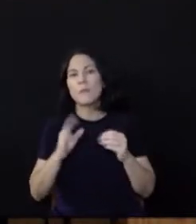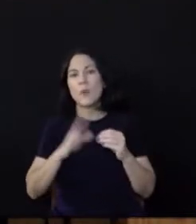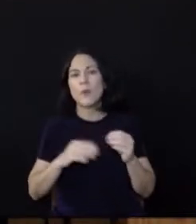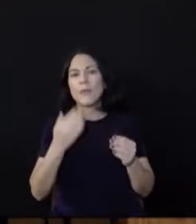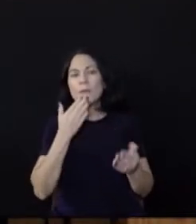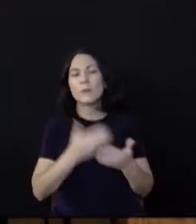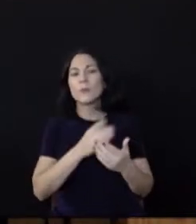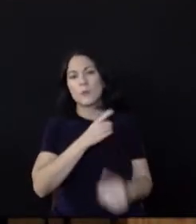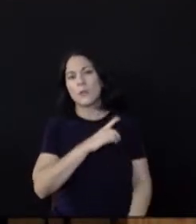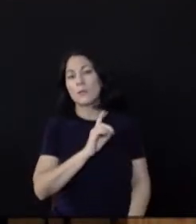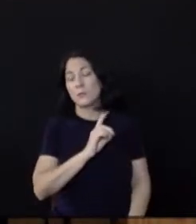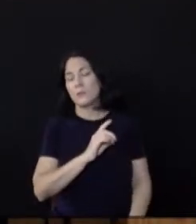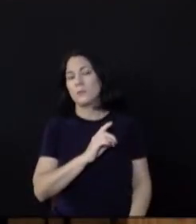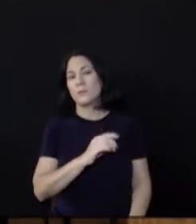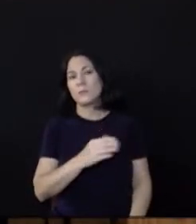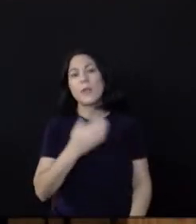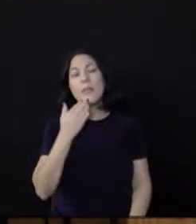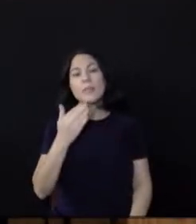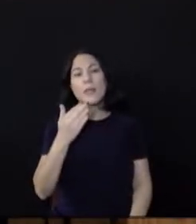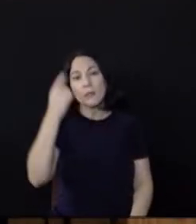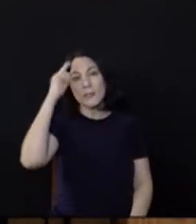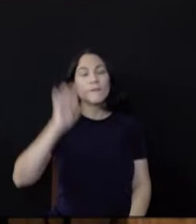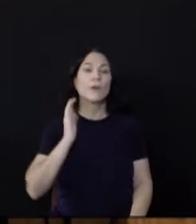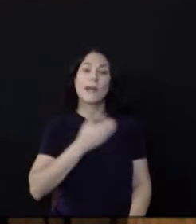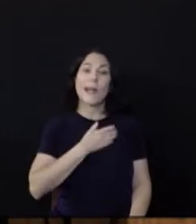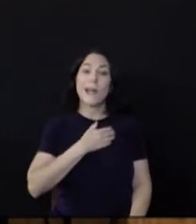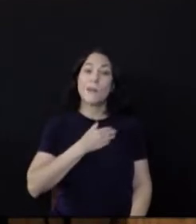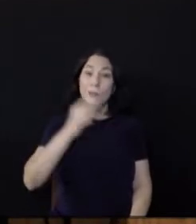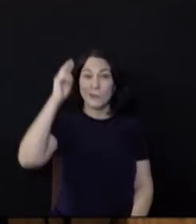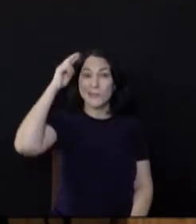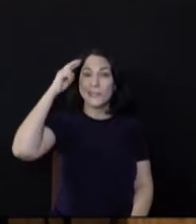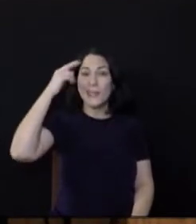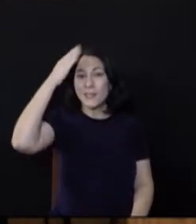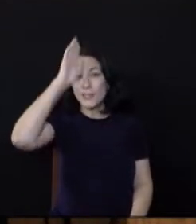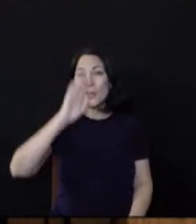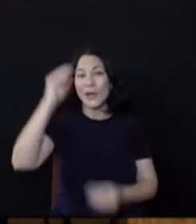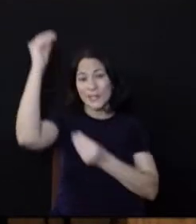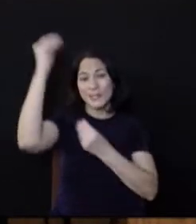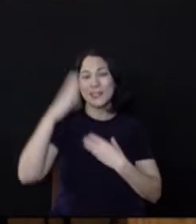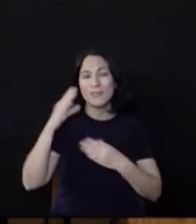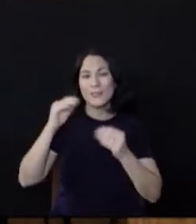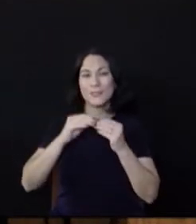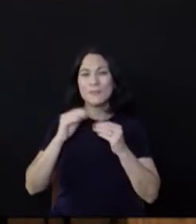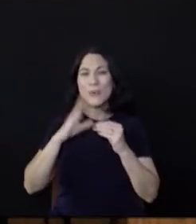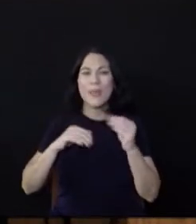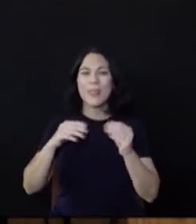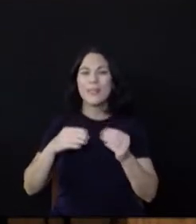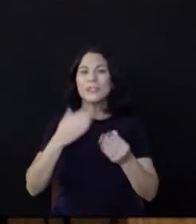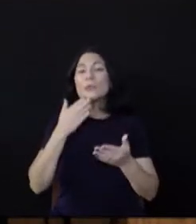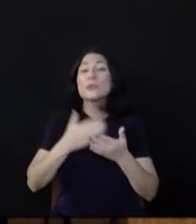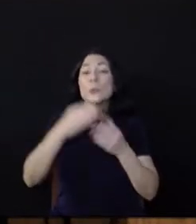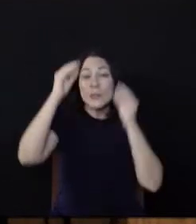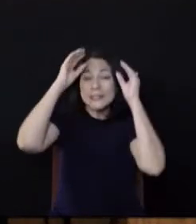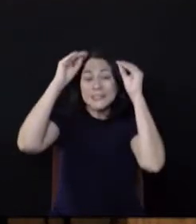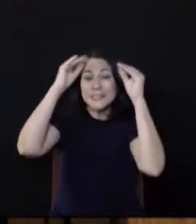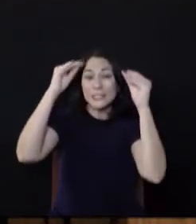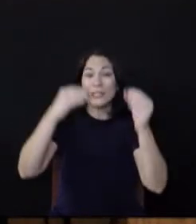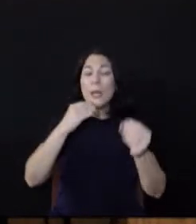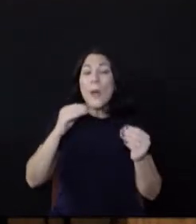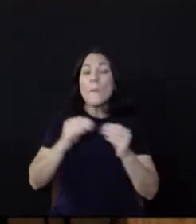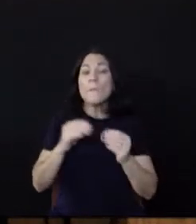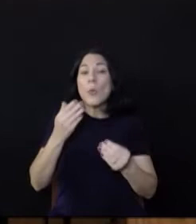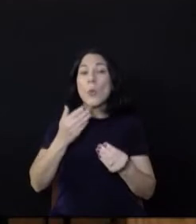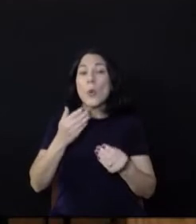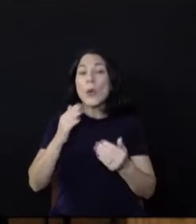And thankfully, for our sake, God has given us more than just good teaching. He has given us more than just